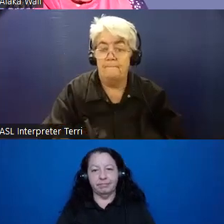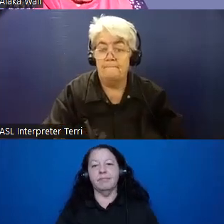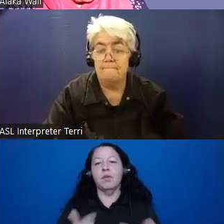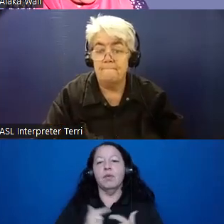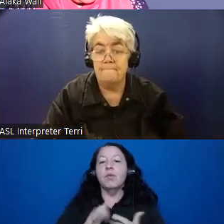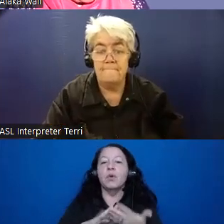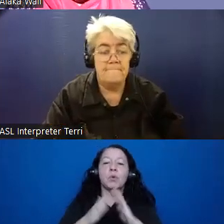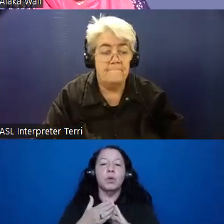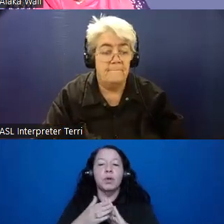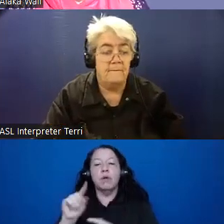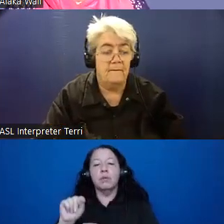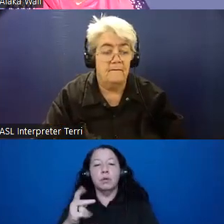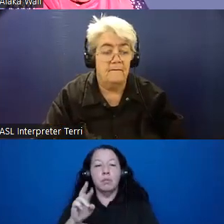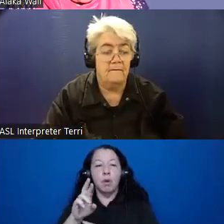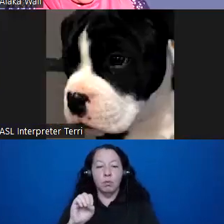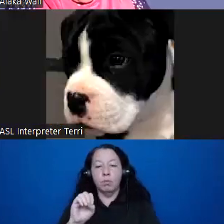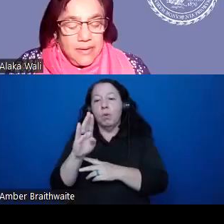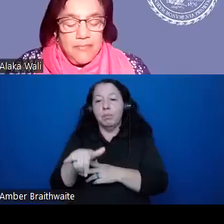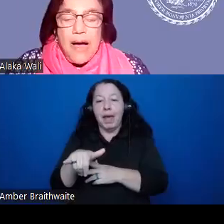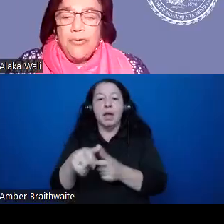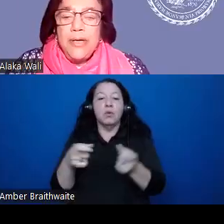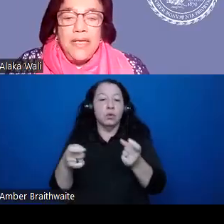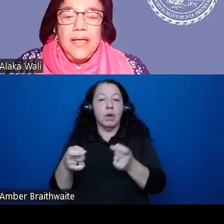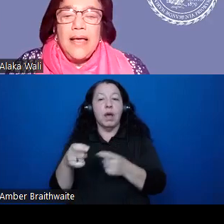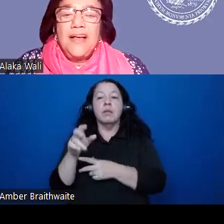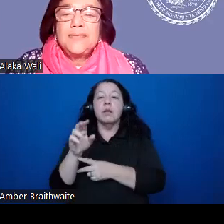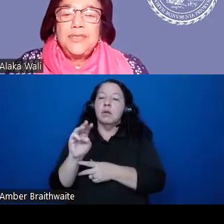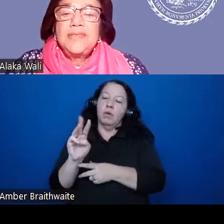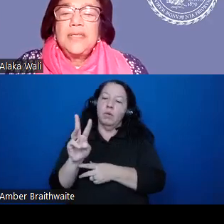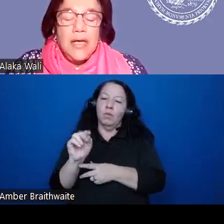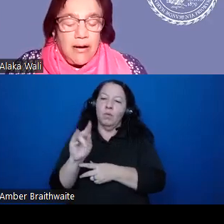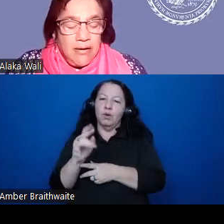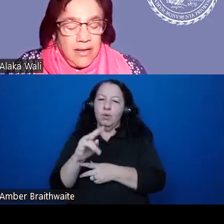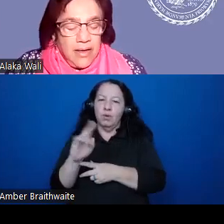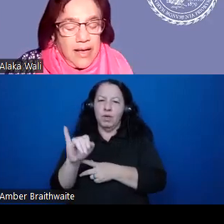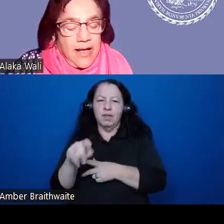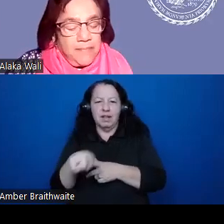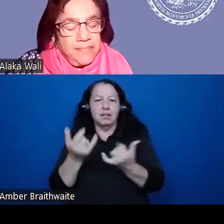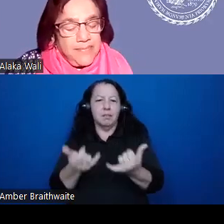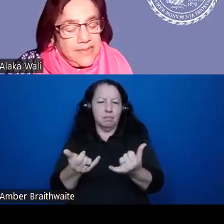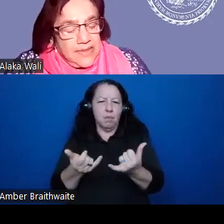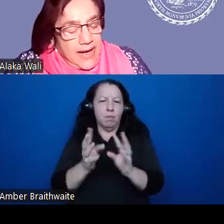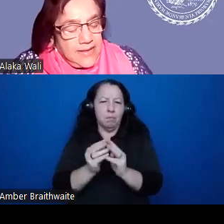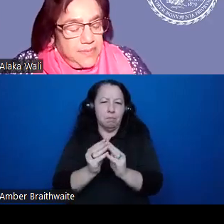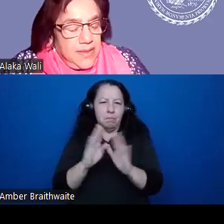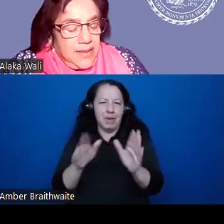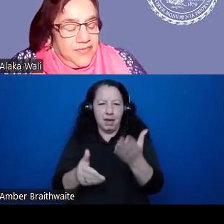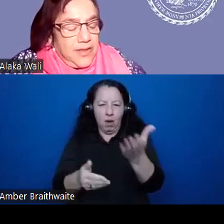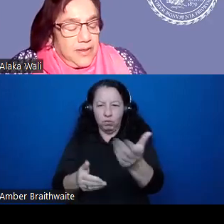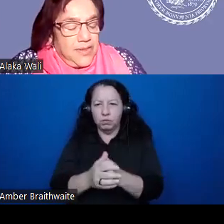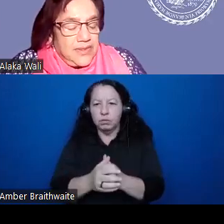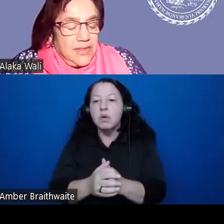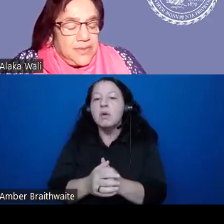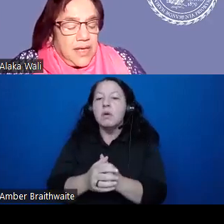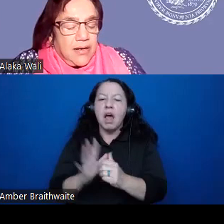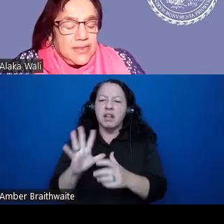to curate the Warenui, the Maori meeting house, which you see here, that has been in the